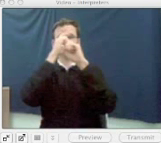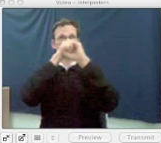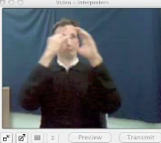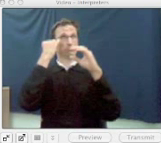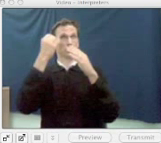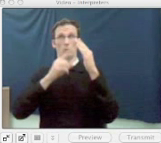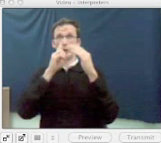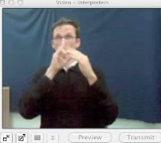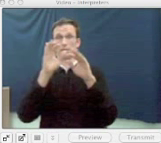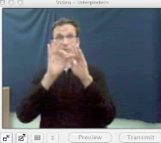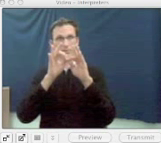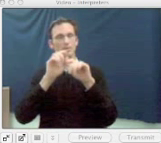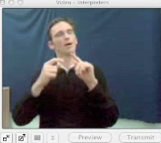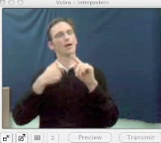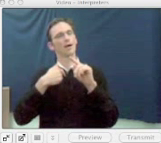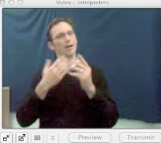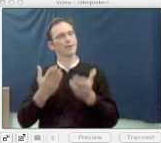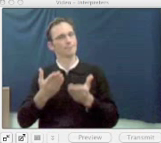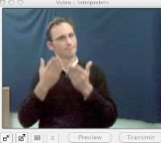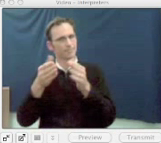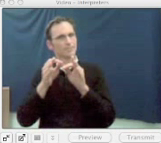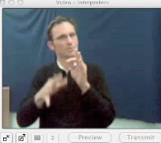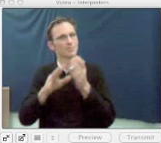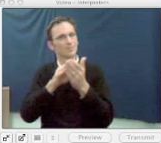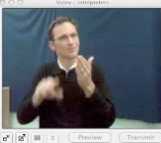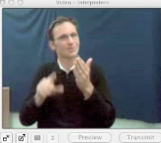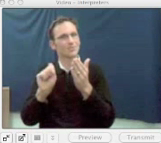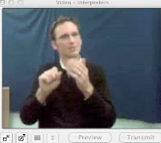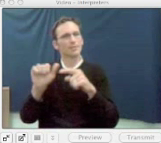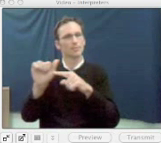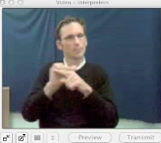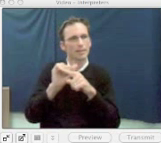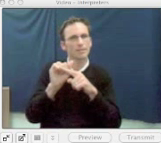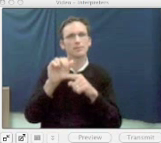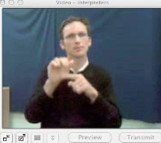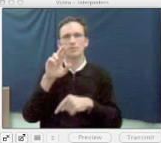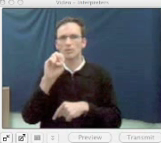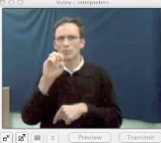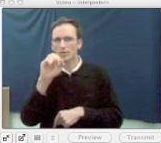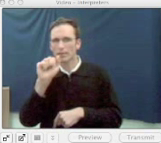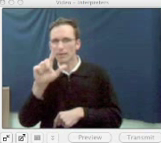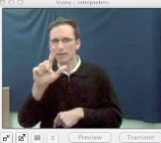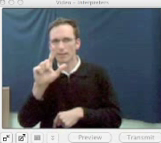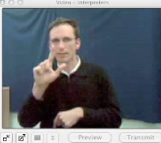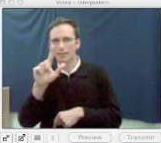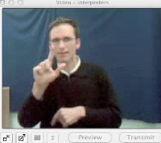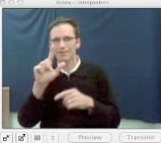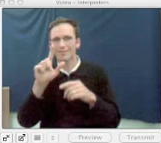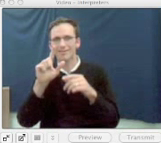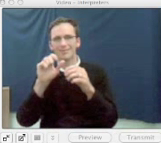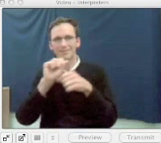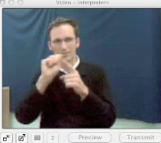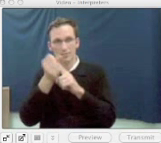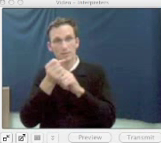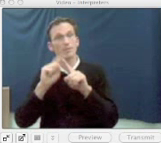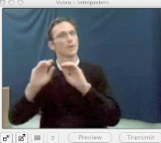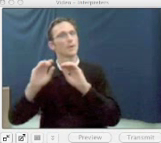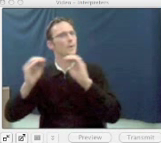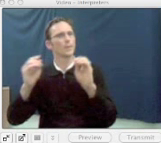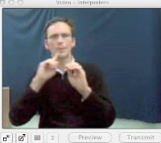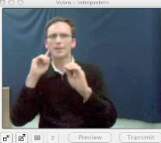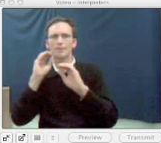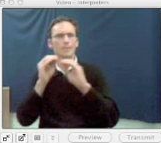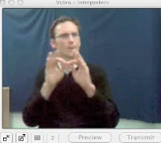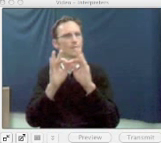to practice realities, and I would suggest doing it in settings where there are no deaf people and no interpreters, because what interpreting students will